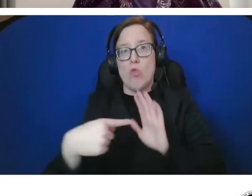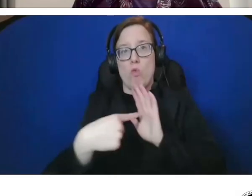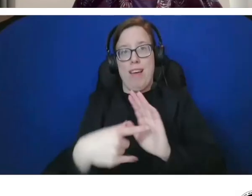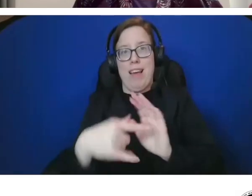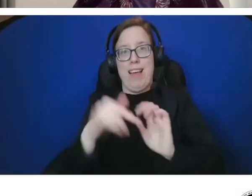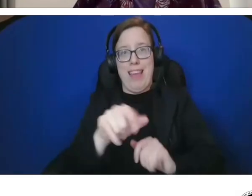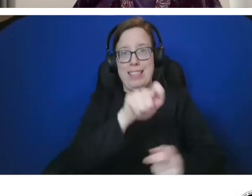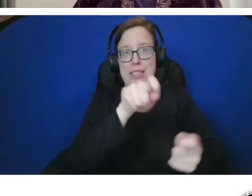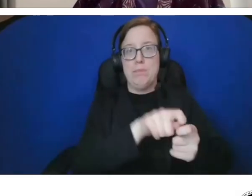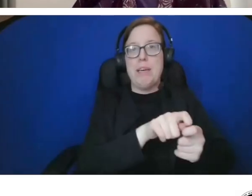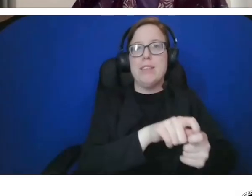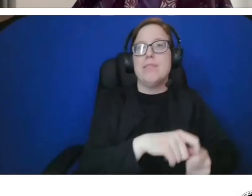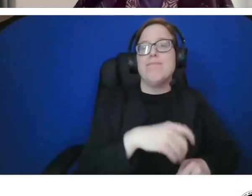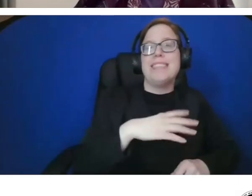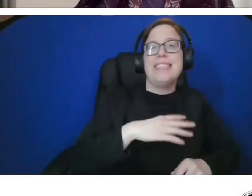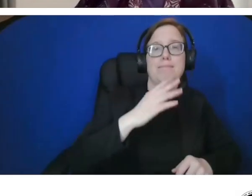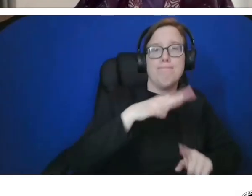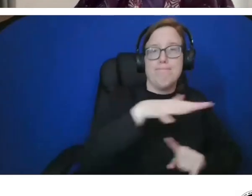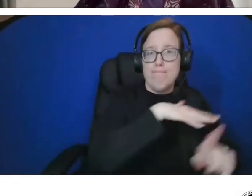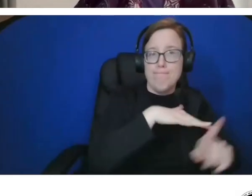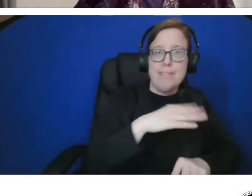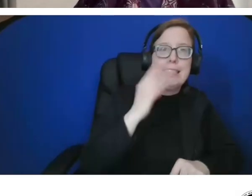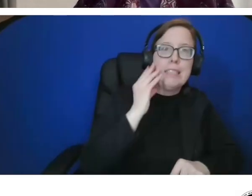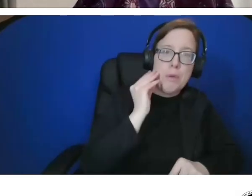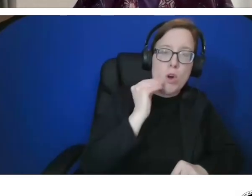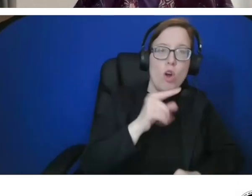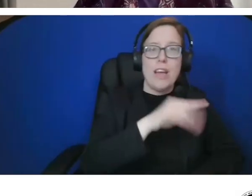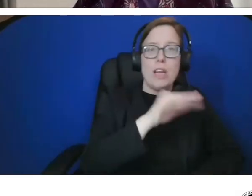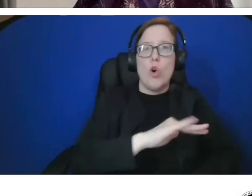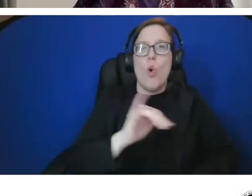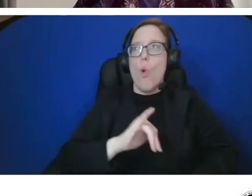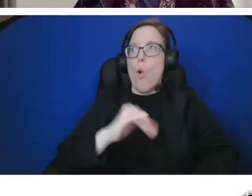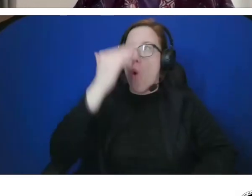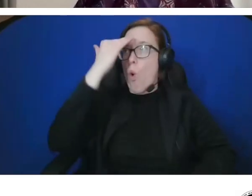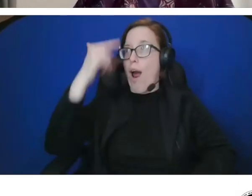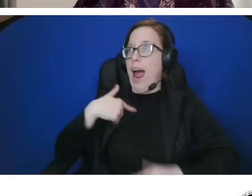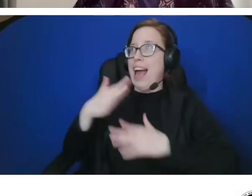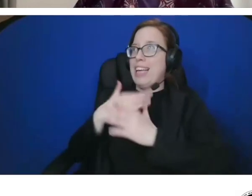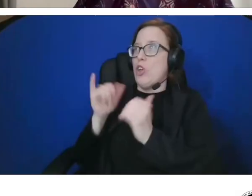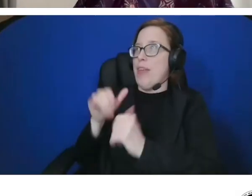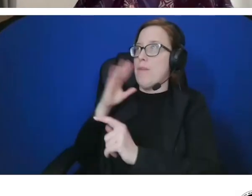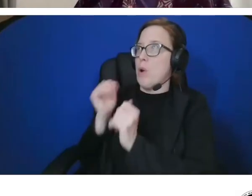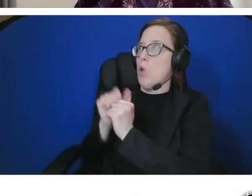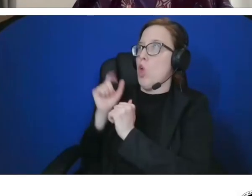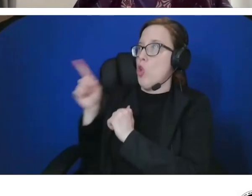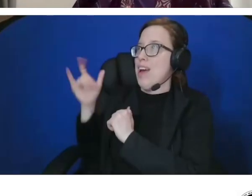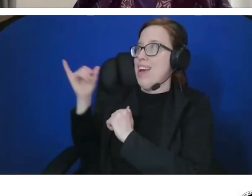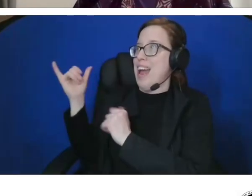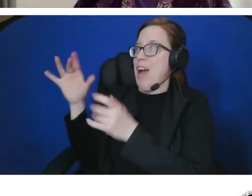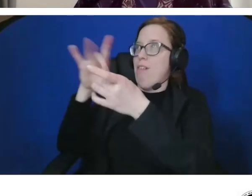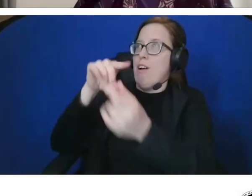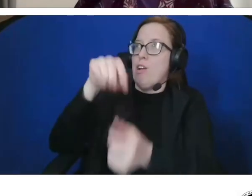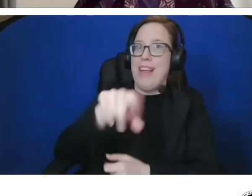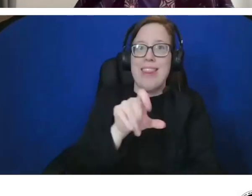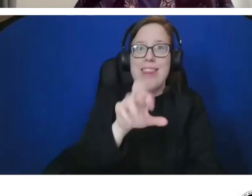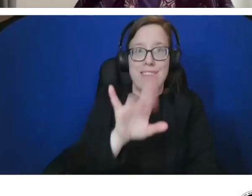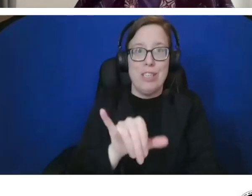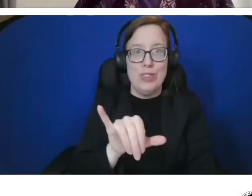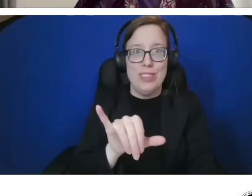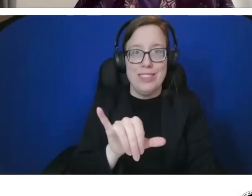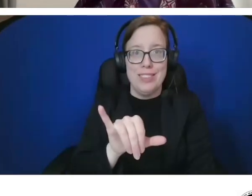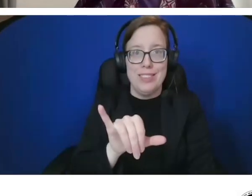that reflects on that experience. So the child knows, oh, I shared that with you, and now we're referencing that.